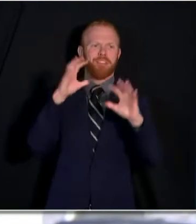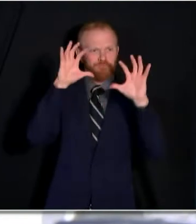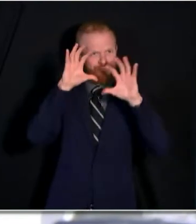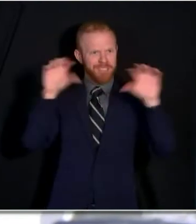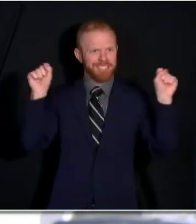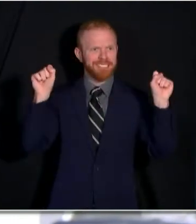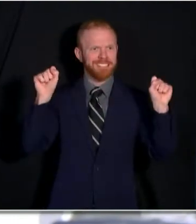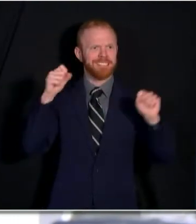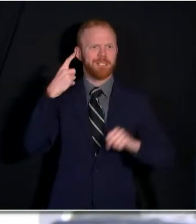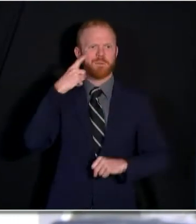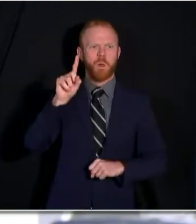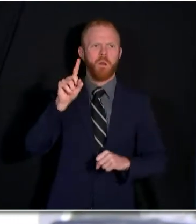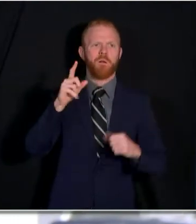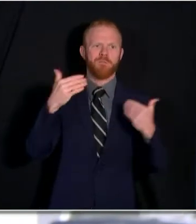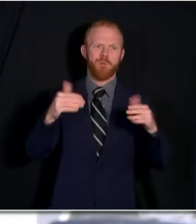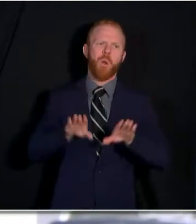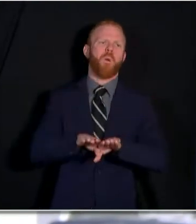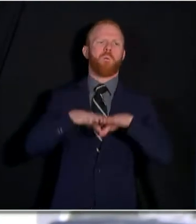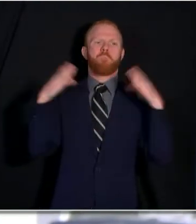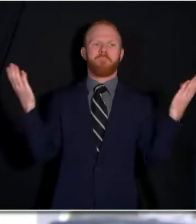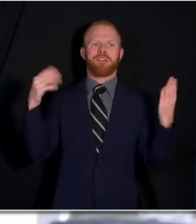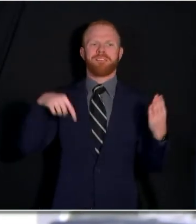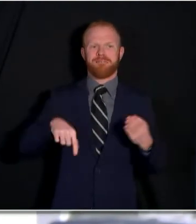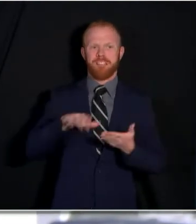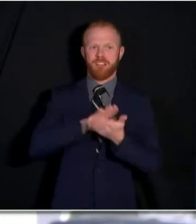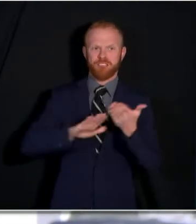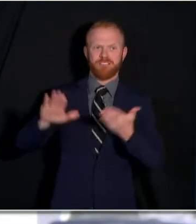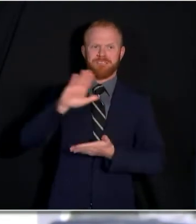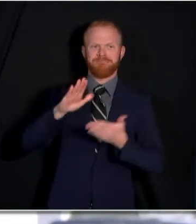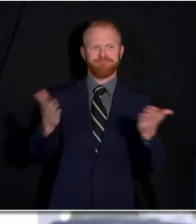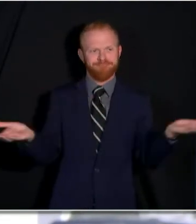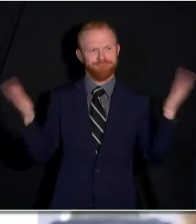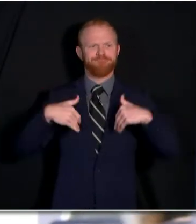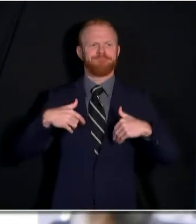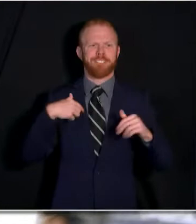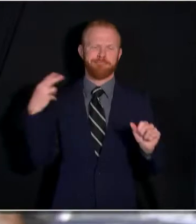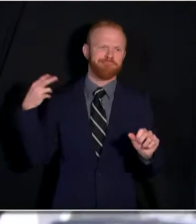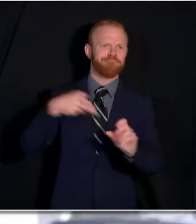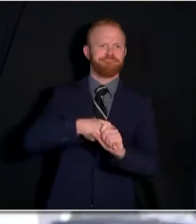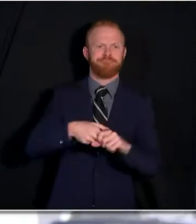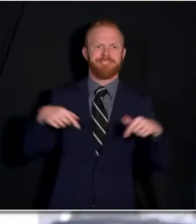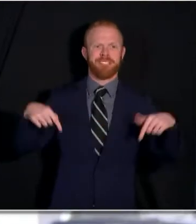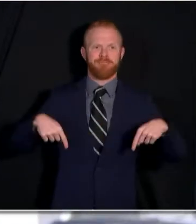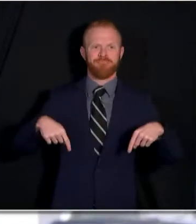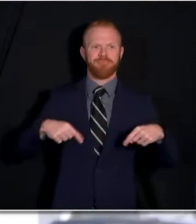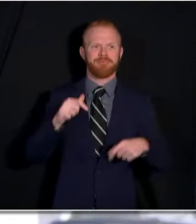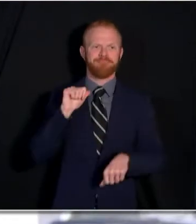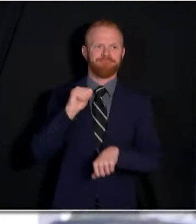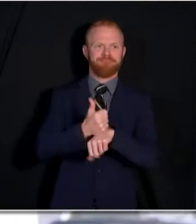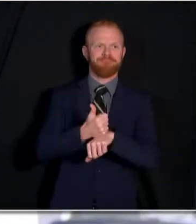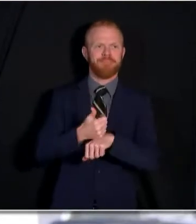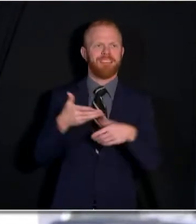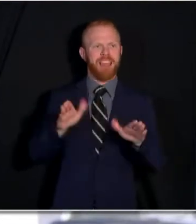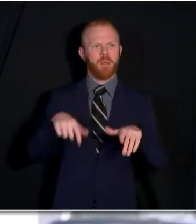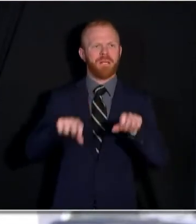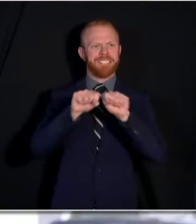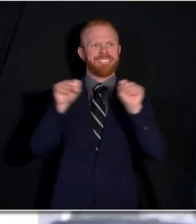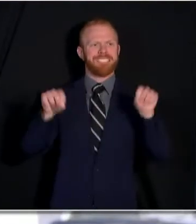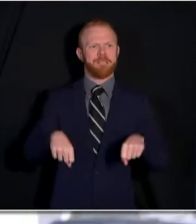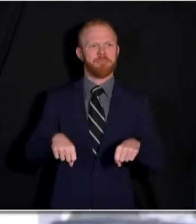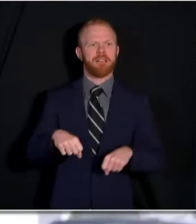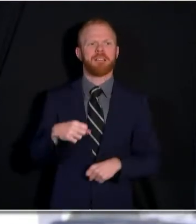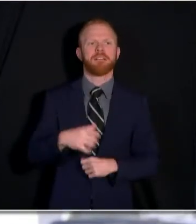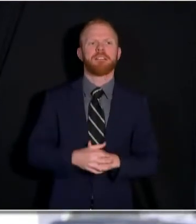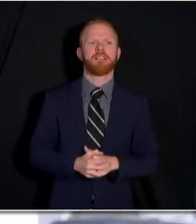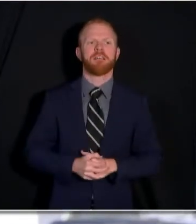for opening up this site, and I want to thank the Chancellor for allowing this system to be one of our principal sites